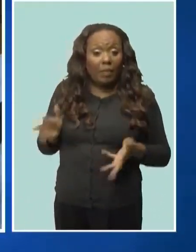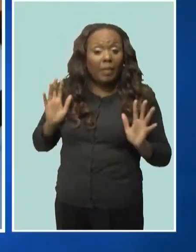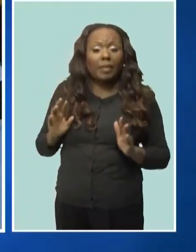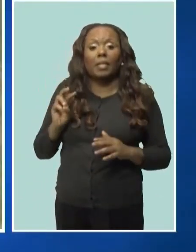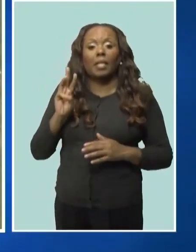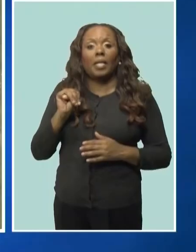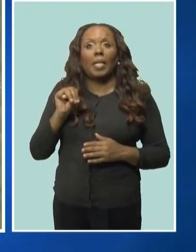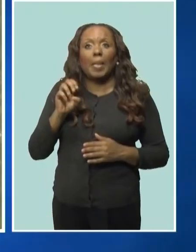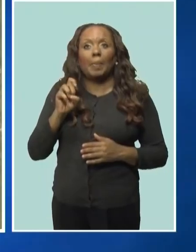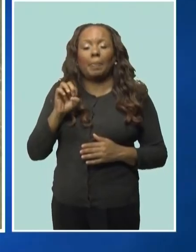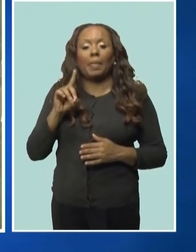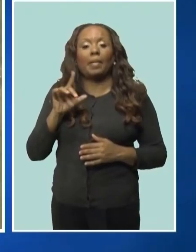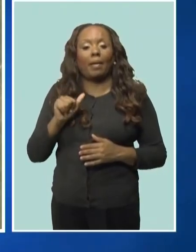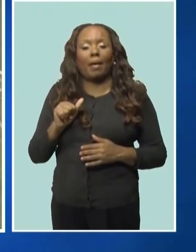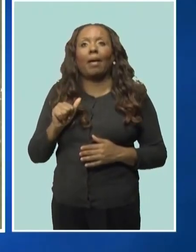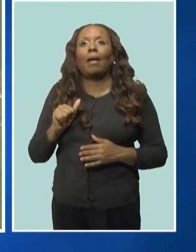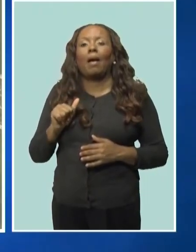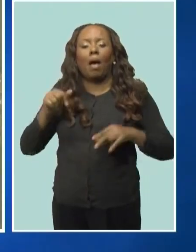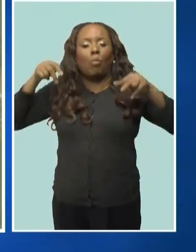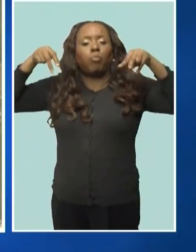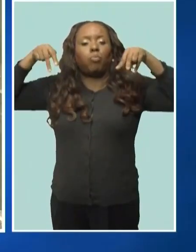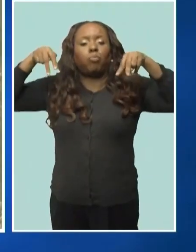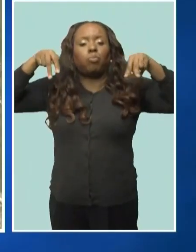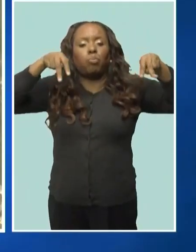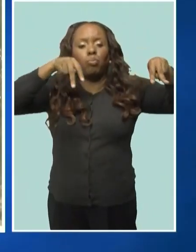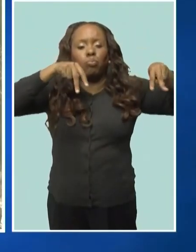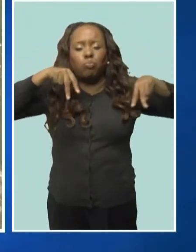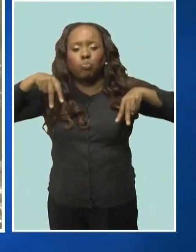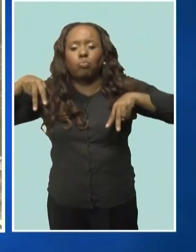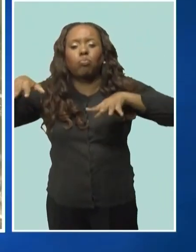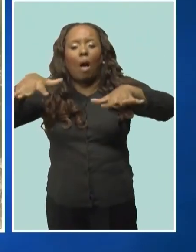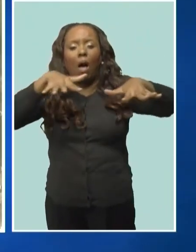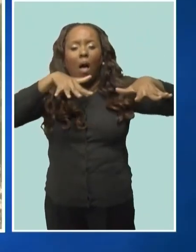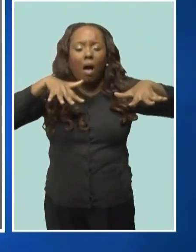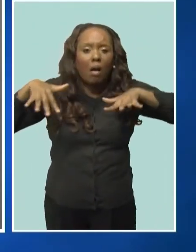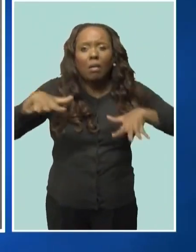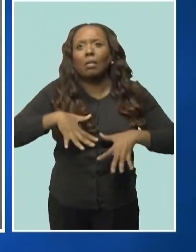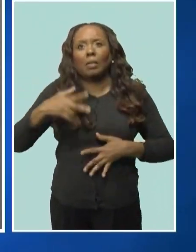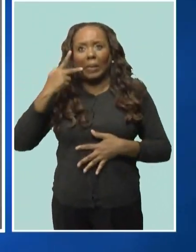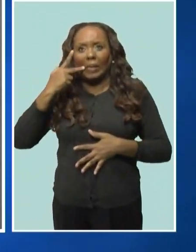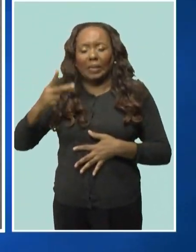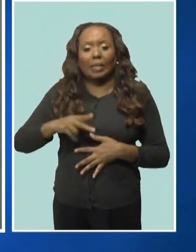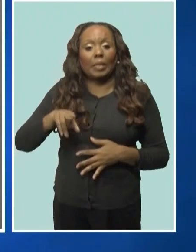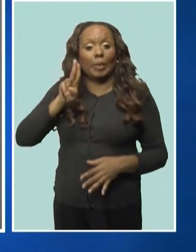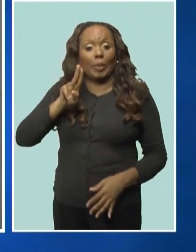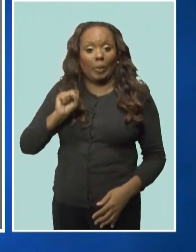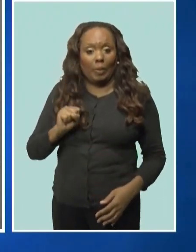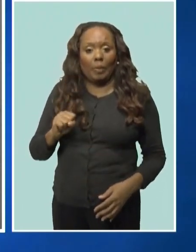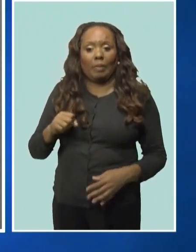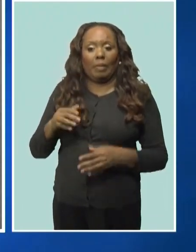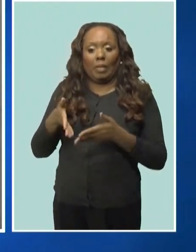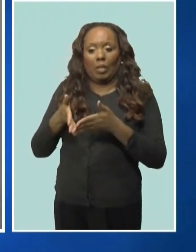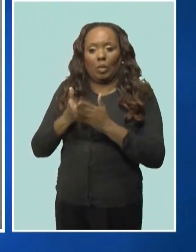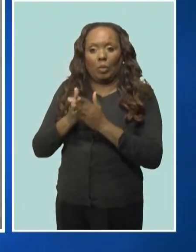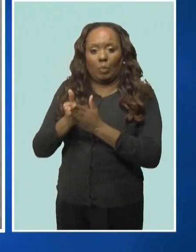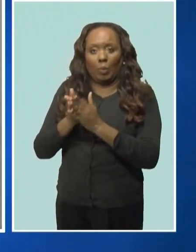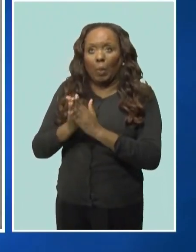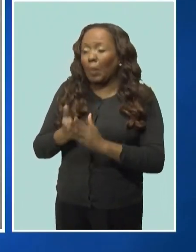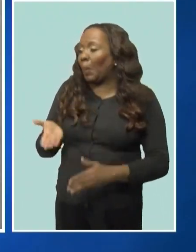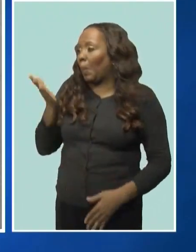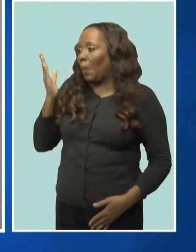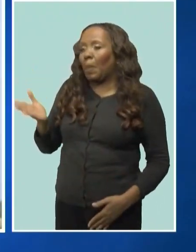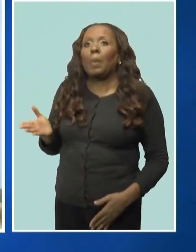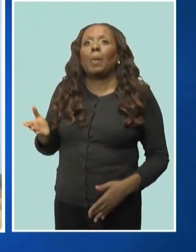personnel were taken on a bird's-eye view of other areas of the island, including observing the U.S. Coast Guard vessel out at sea